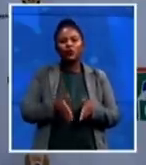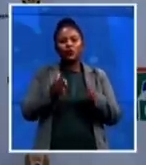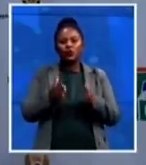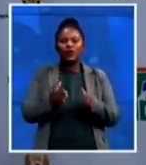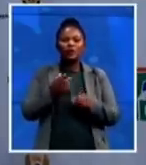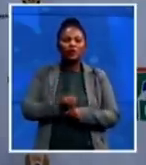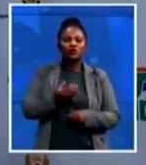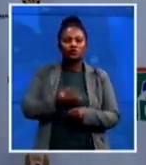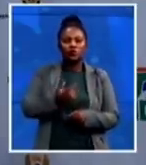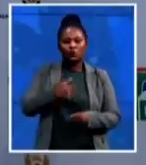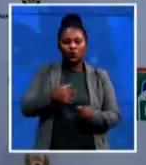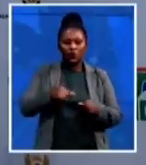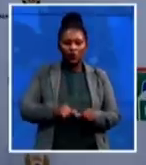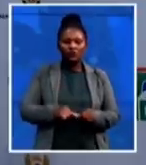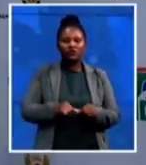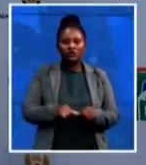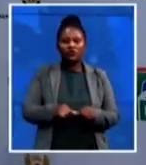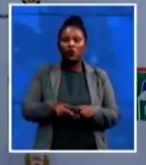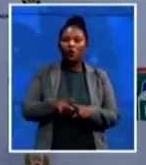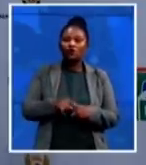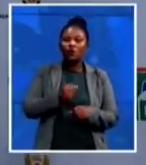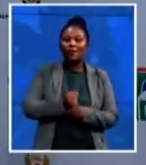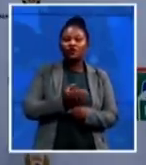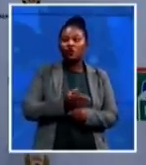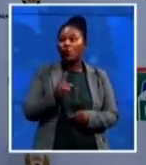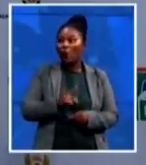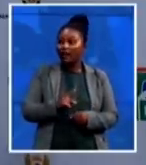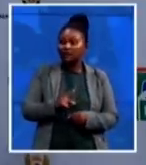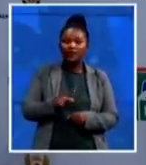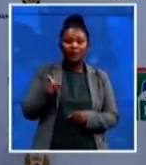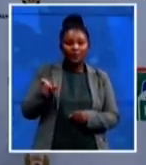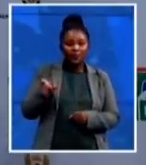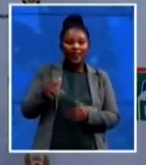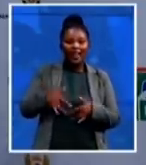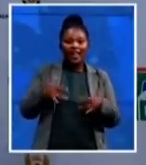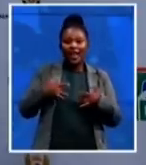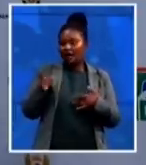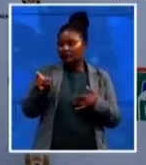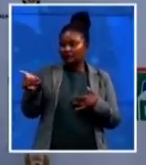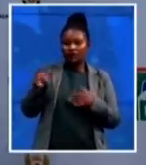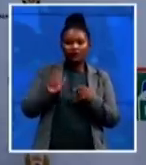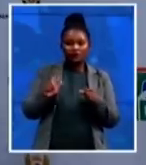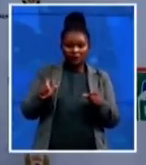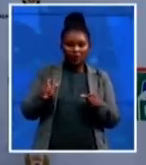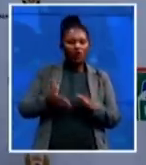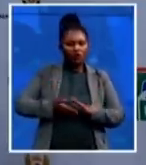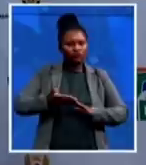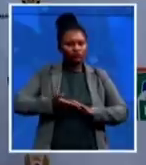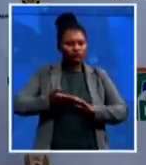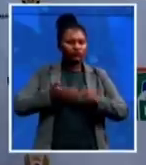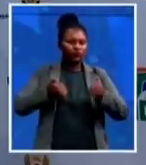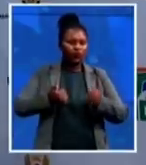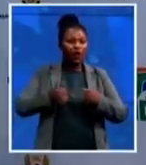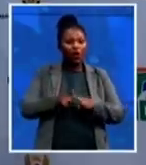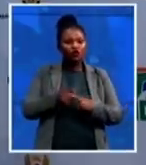ensuring that the initiatives for livelihood are intensified, ensuring that the economy moves.